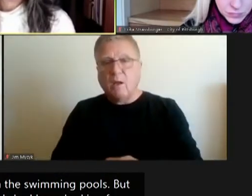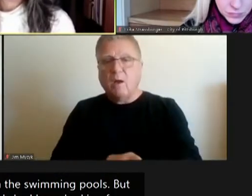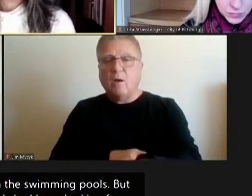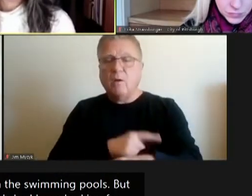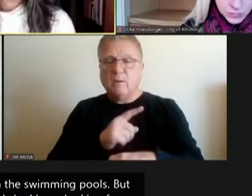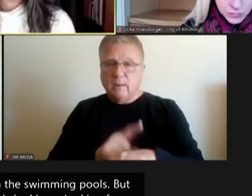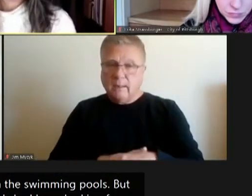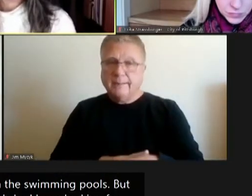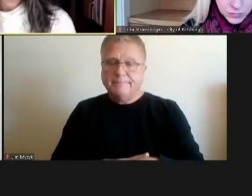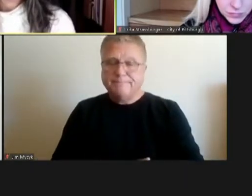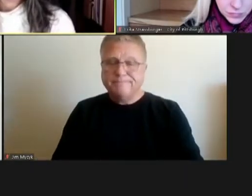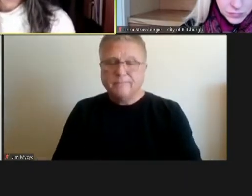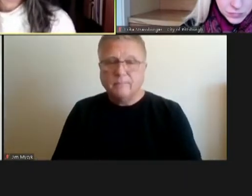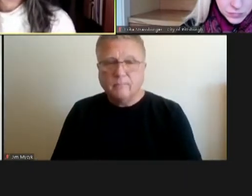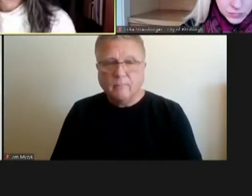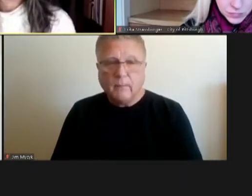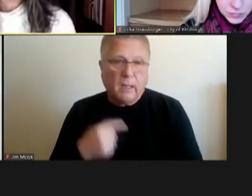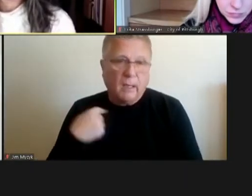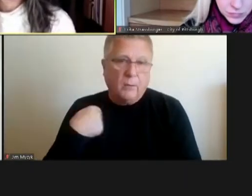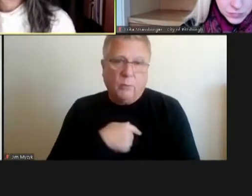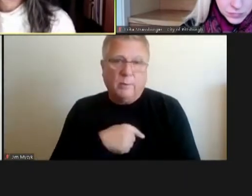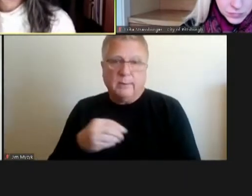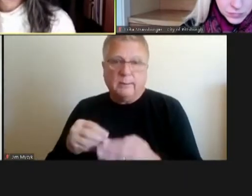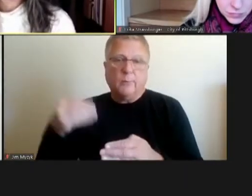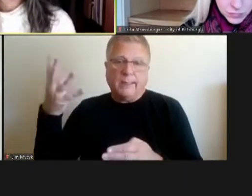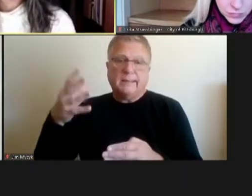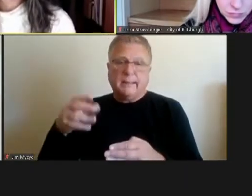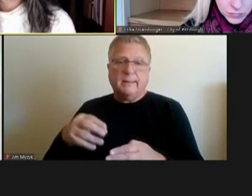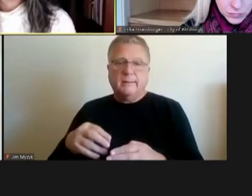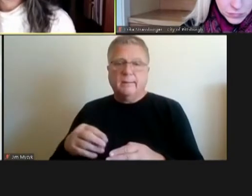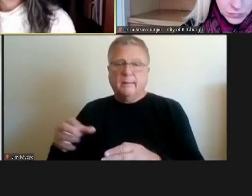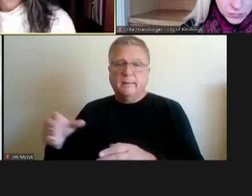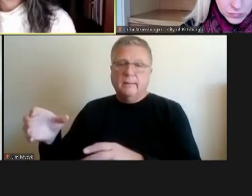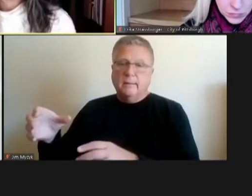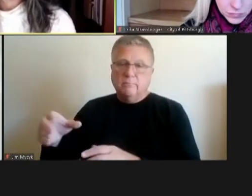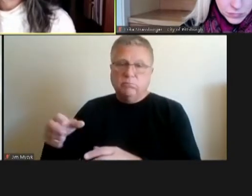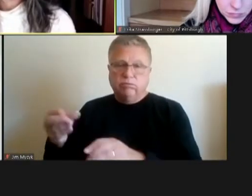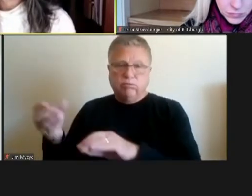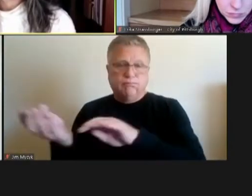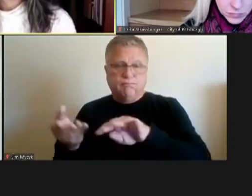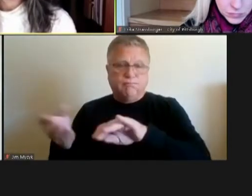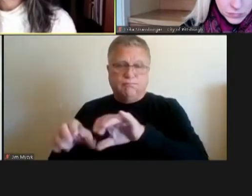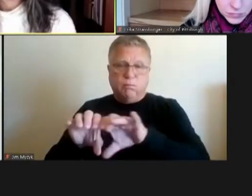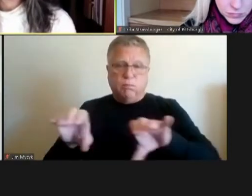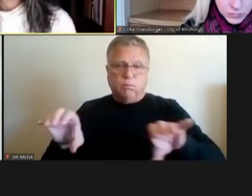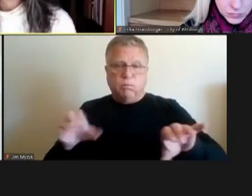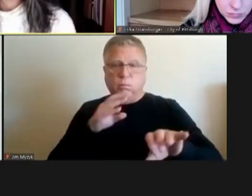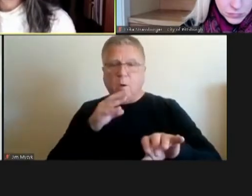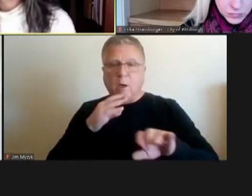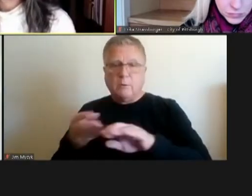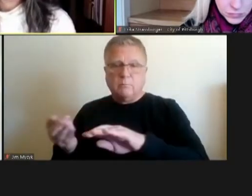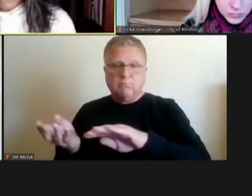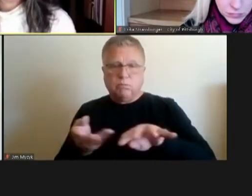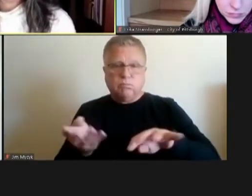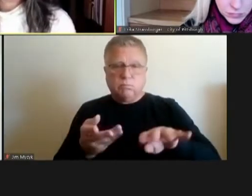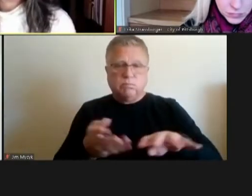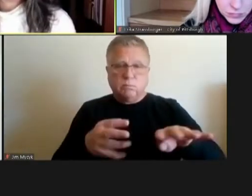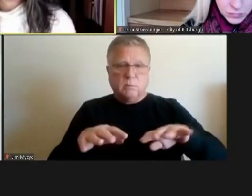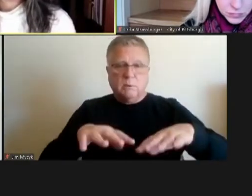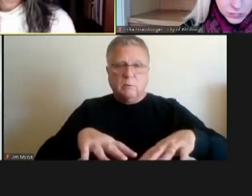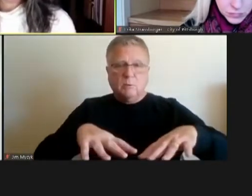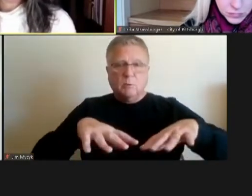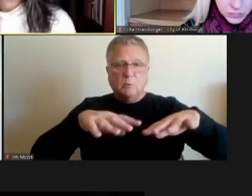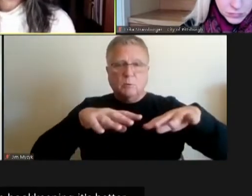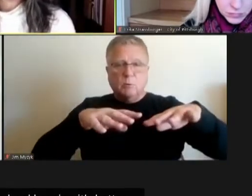and we were just pouring water into the ground. So in some ways, it's better to do the bookkeeping. It's better